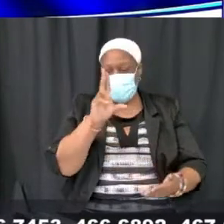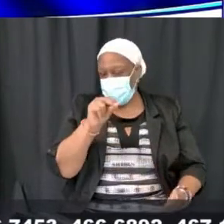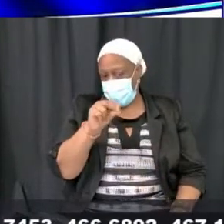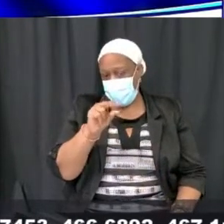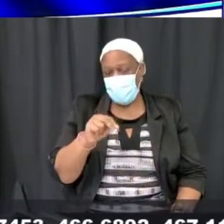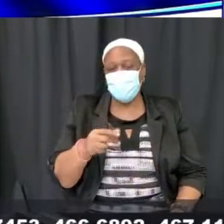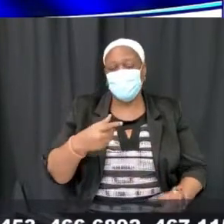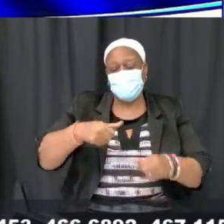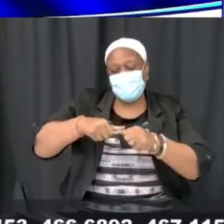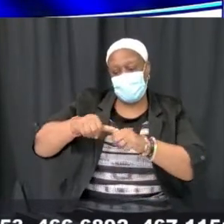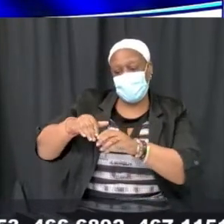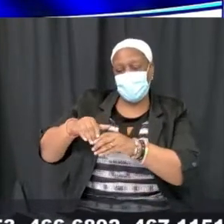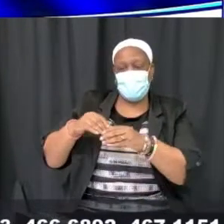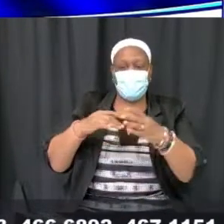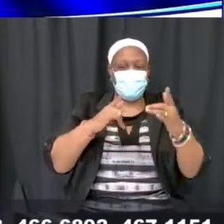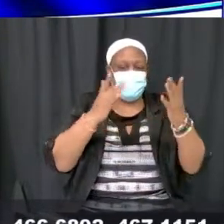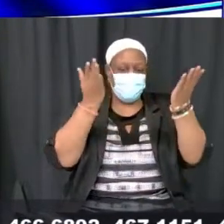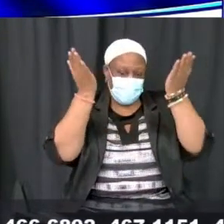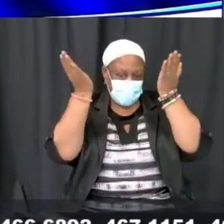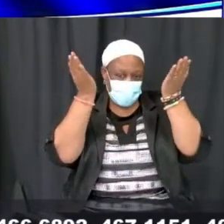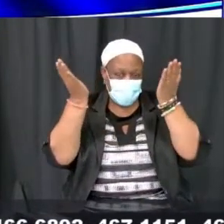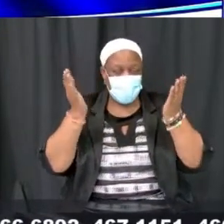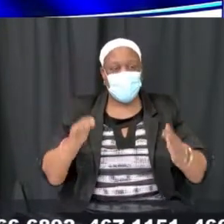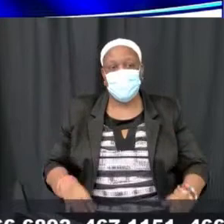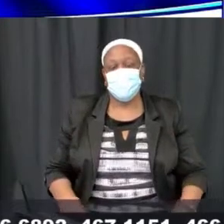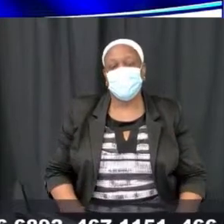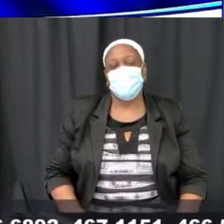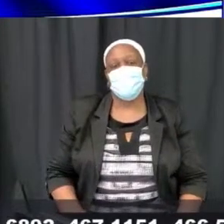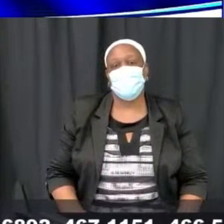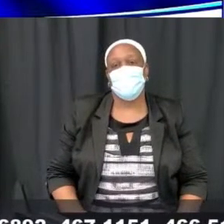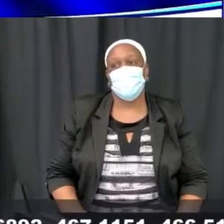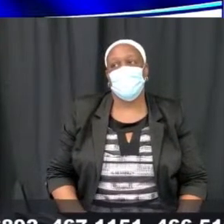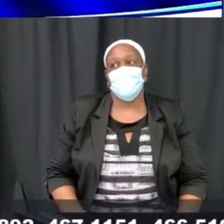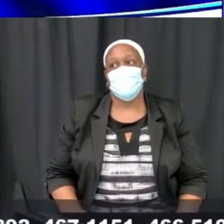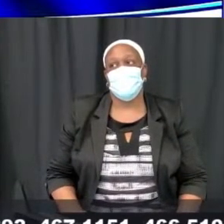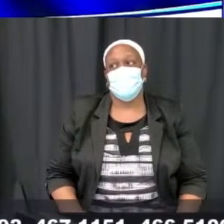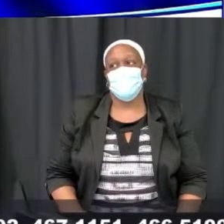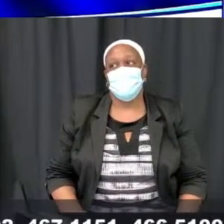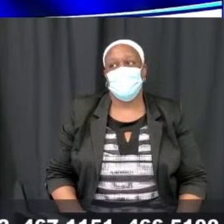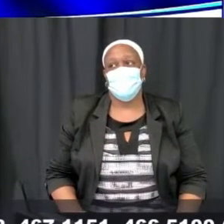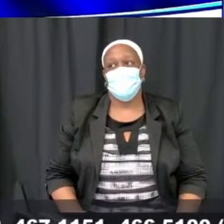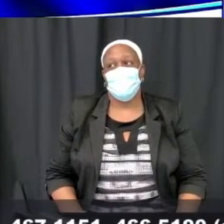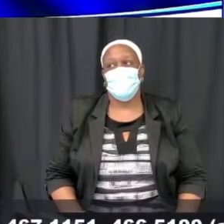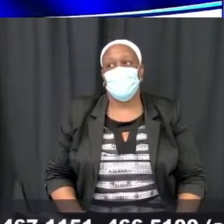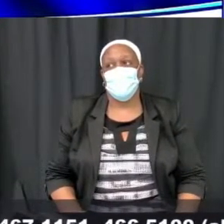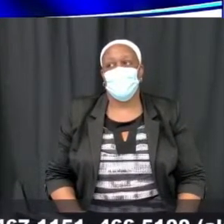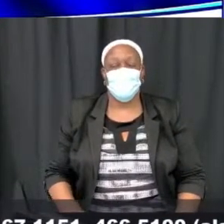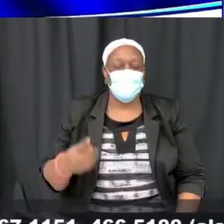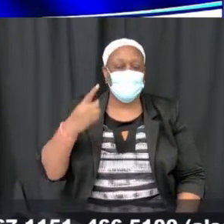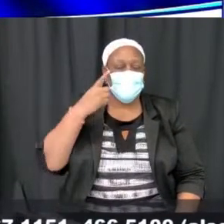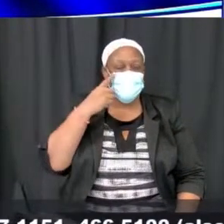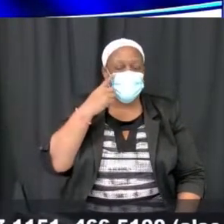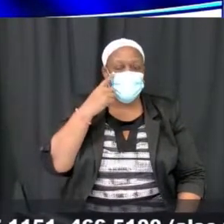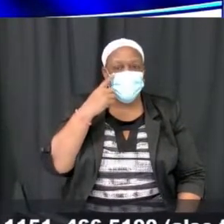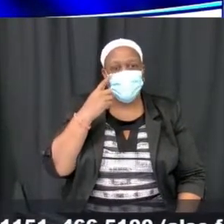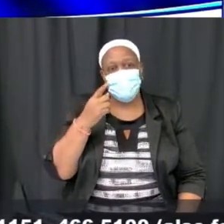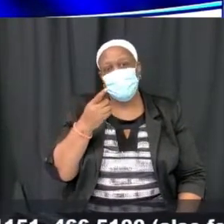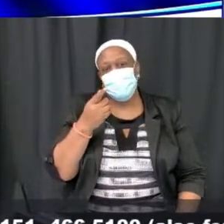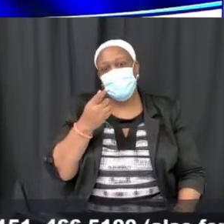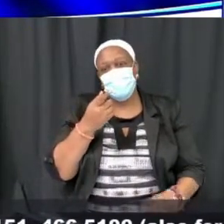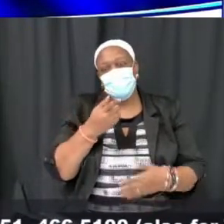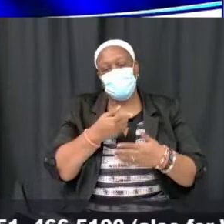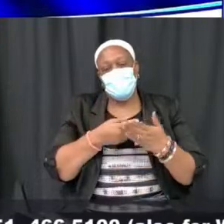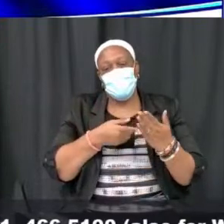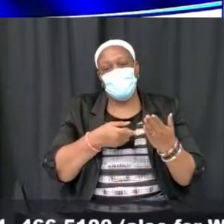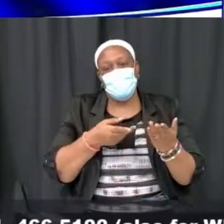adopting programs that will help them to be resilient. We also look at the policy of persons working